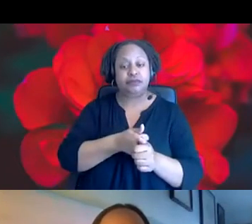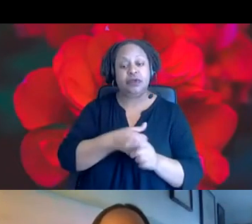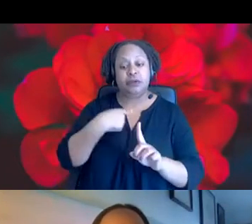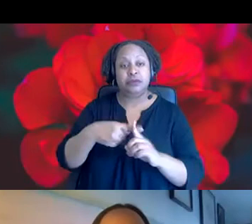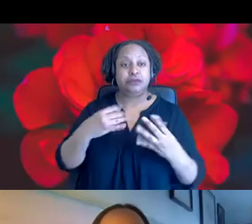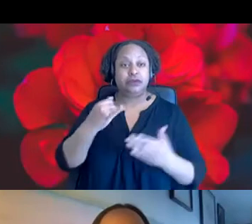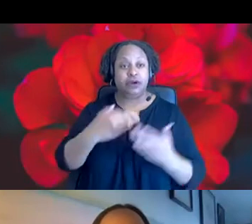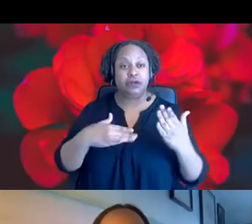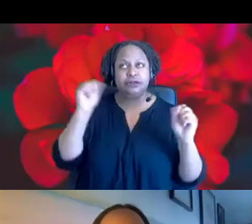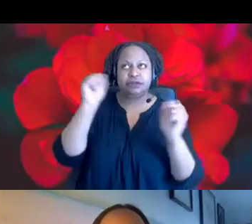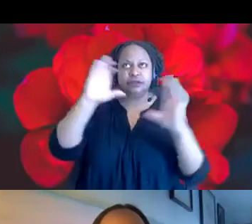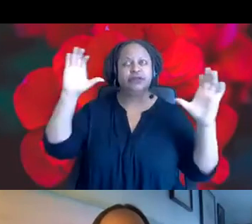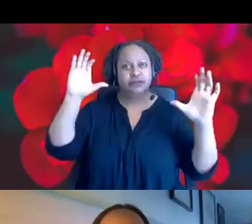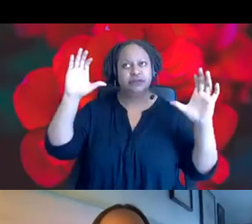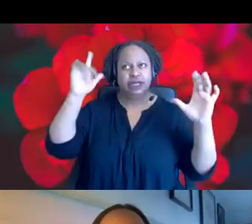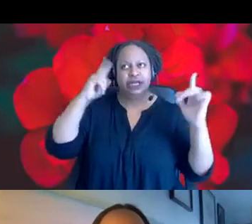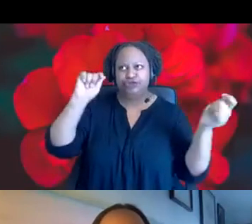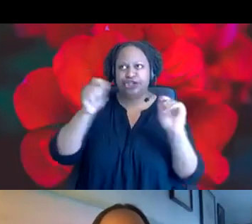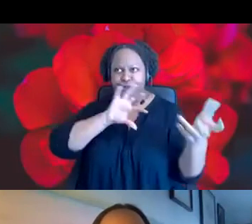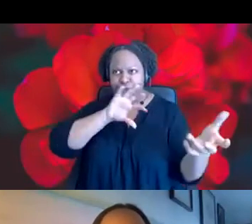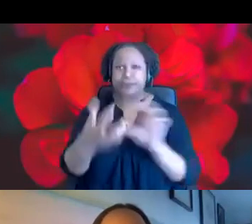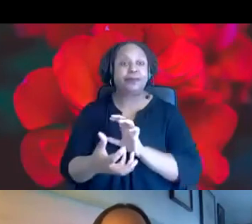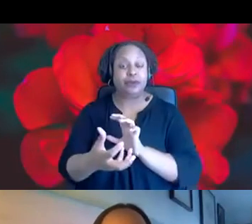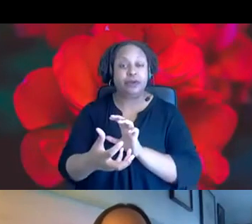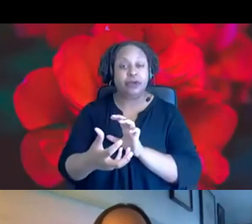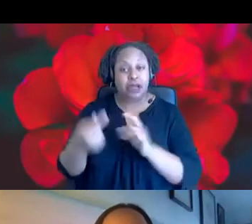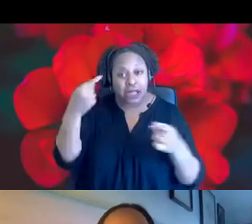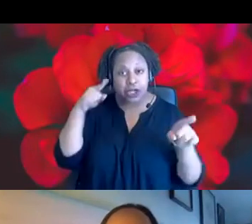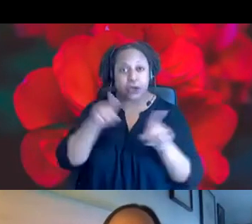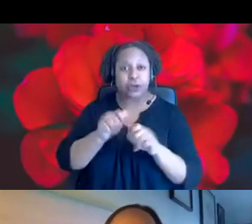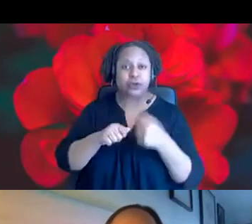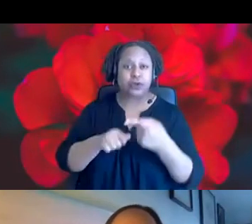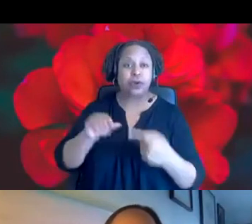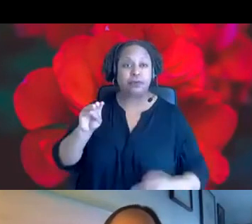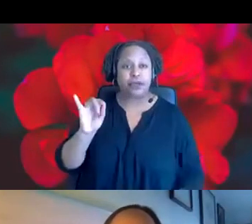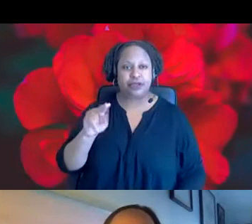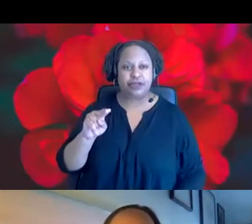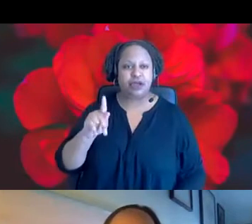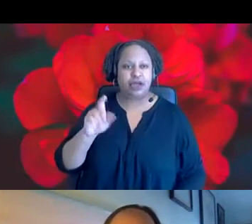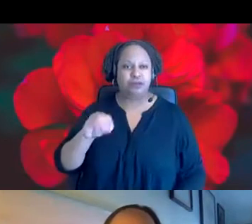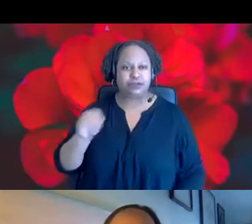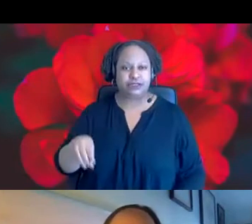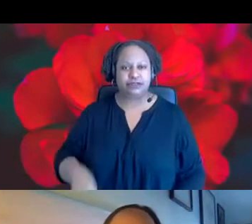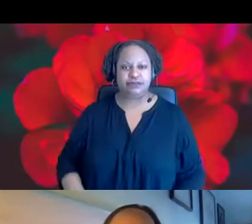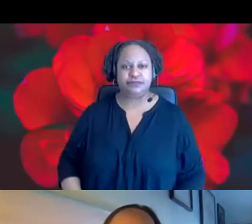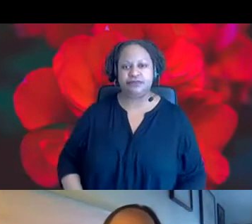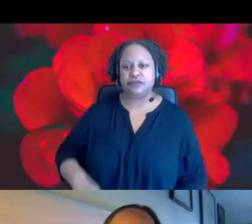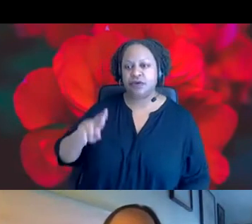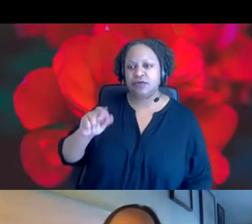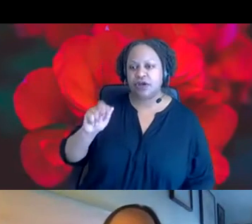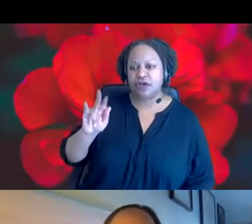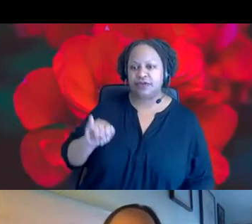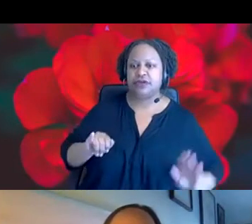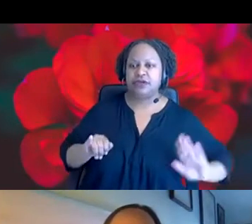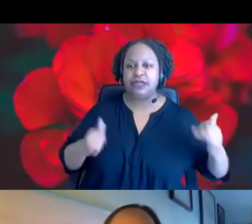for what can be different. I agree with you, Marian, 100%. Can I ask, like, do you think that this digital space, because we can't be together and we